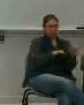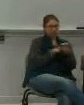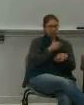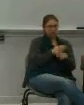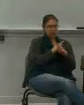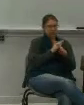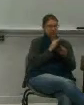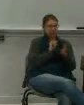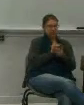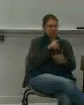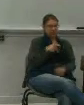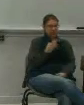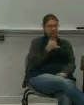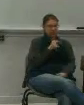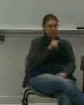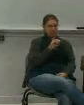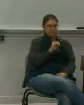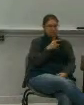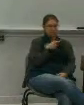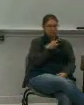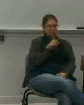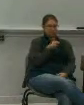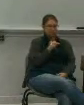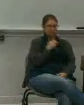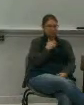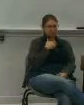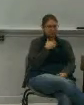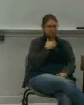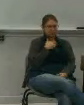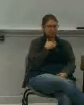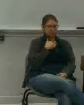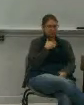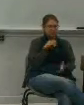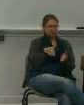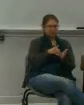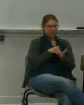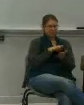that phytoplankton have against being grazed.